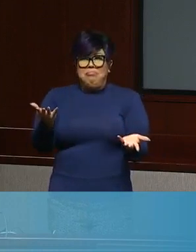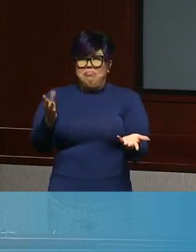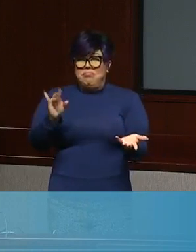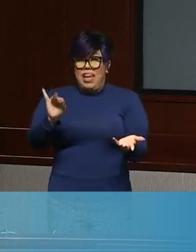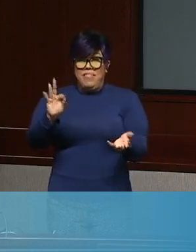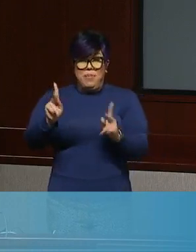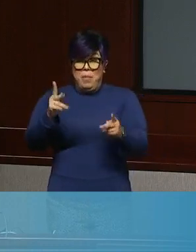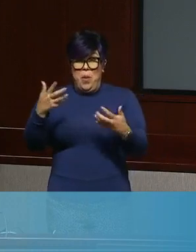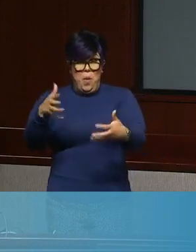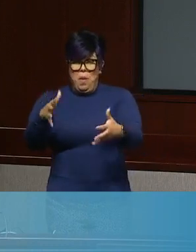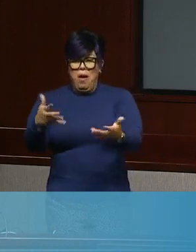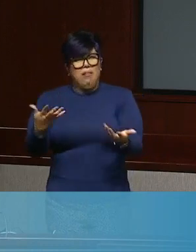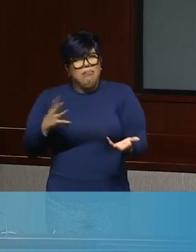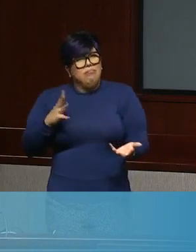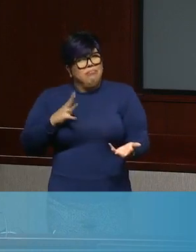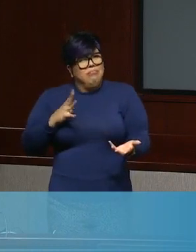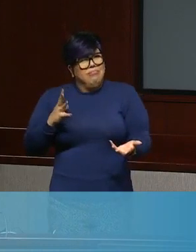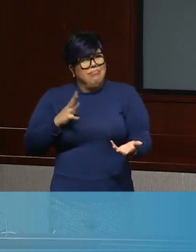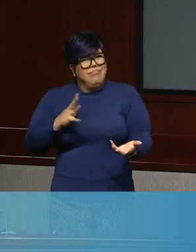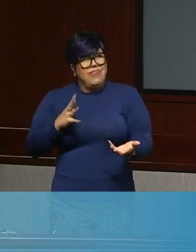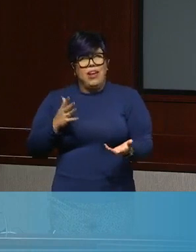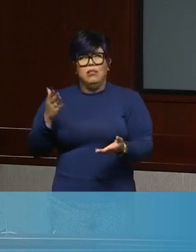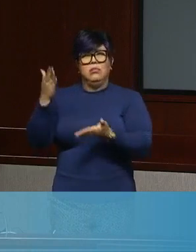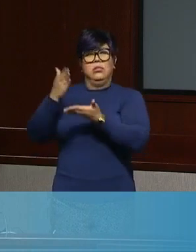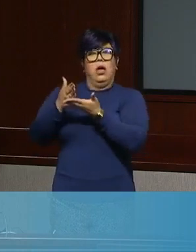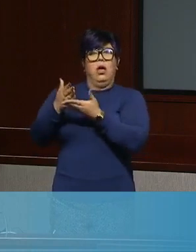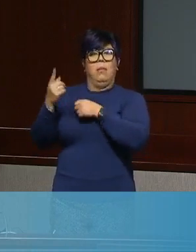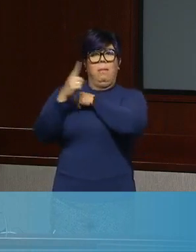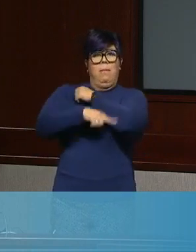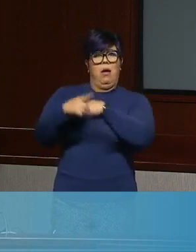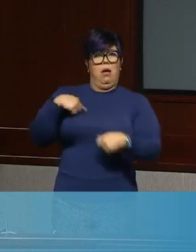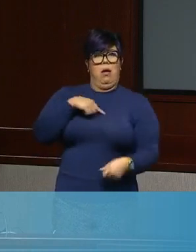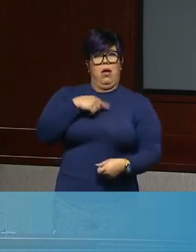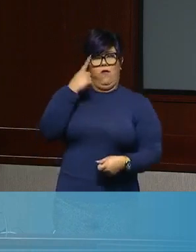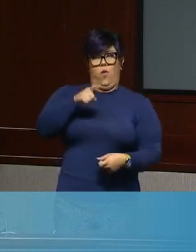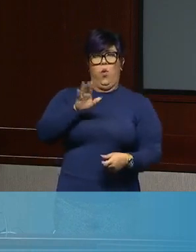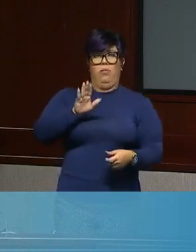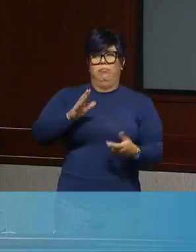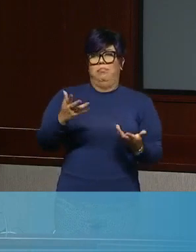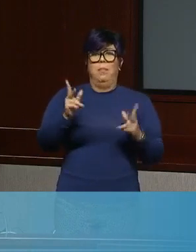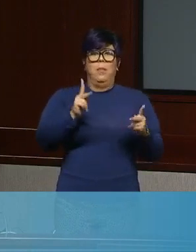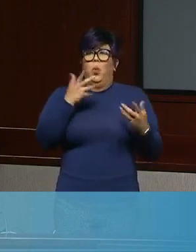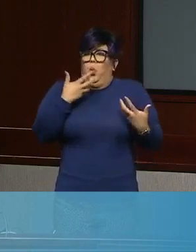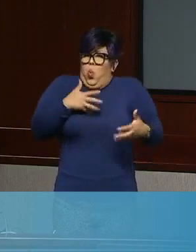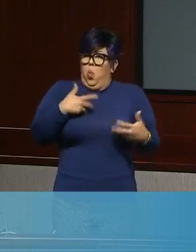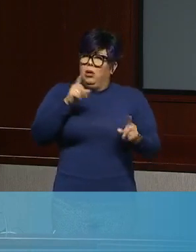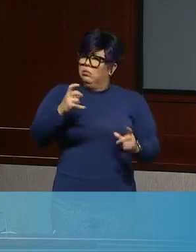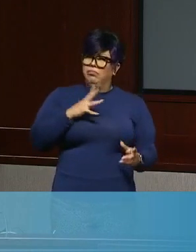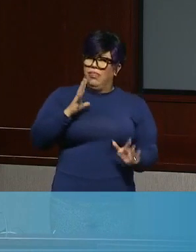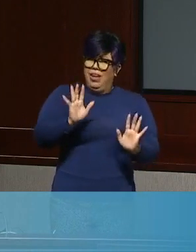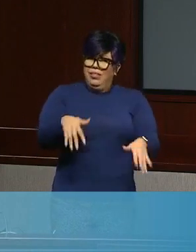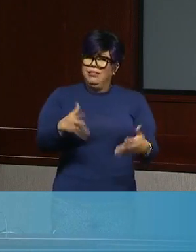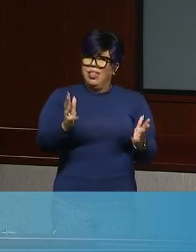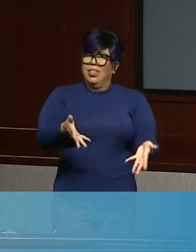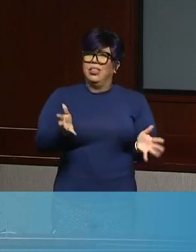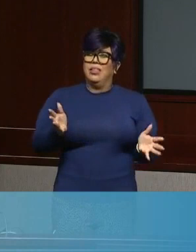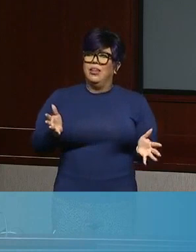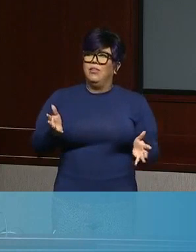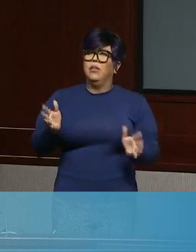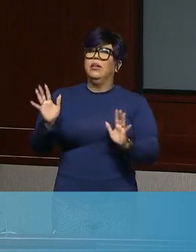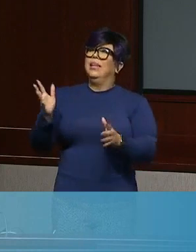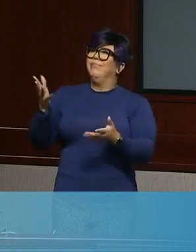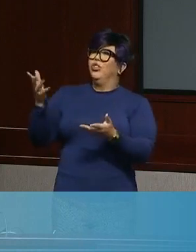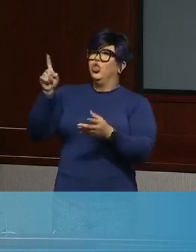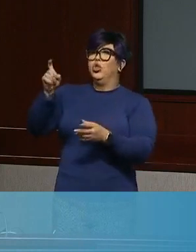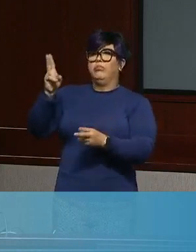Please work more closely with us. Please reconsider these changes that you've made. Give us credit